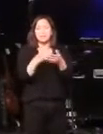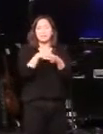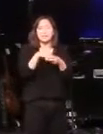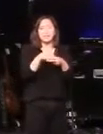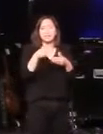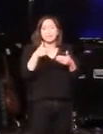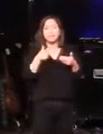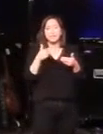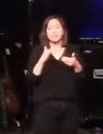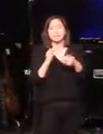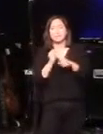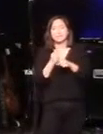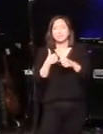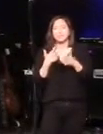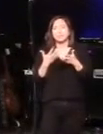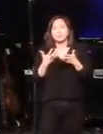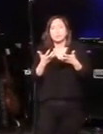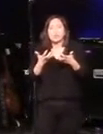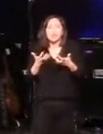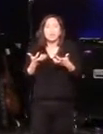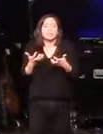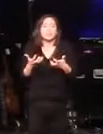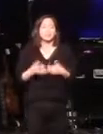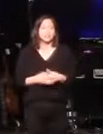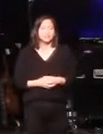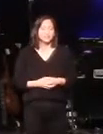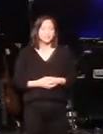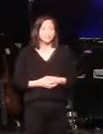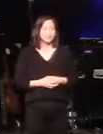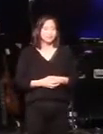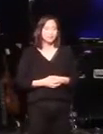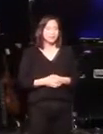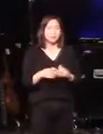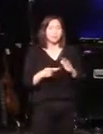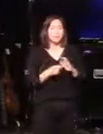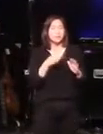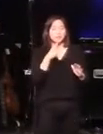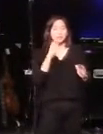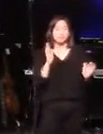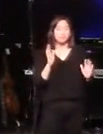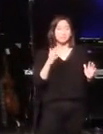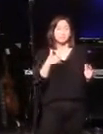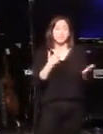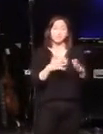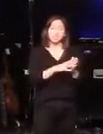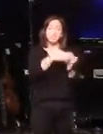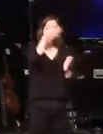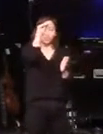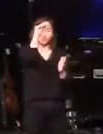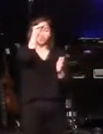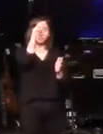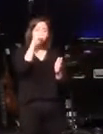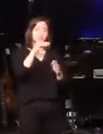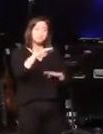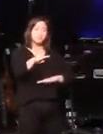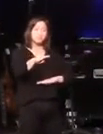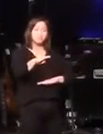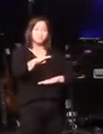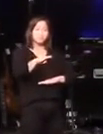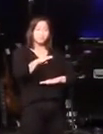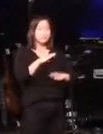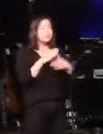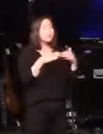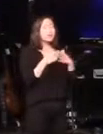that ache inside of me, he's going, look. I had to learn to be content, that what God has me, where God has me, when God has